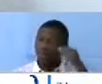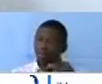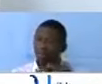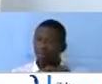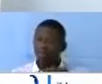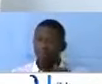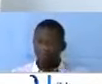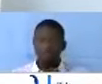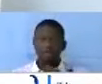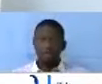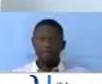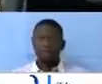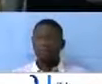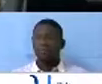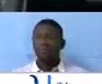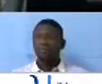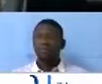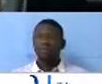done.